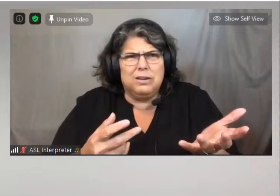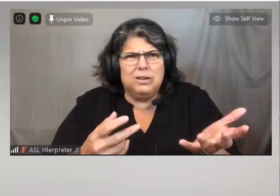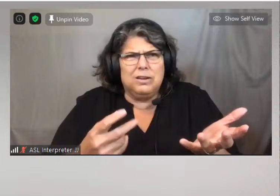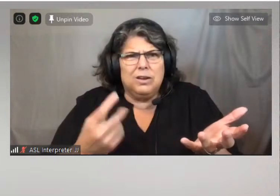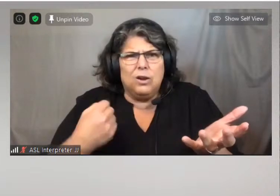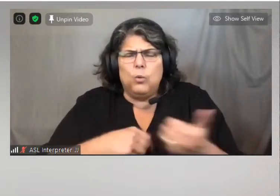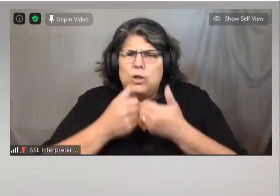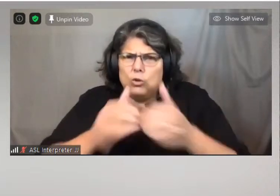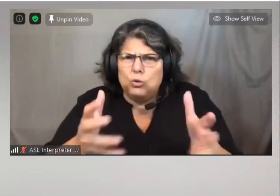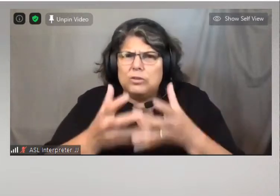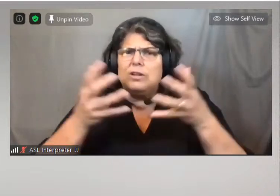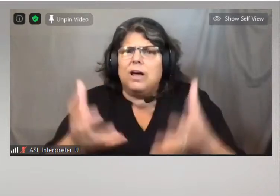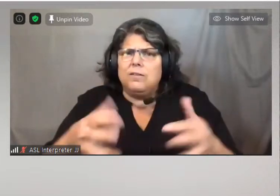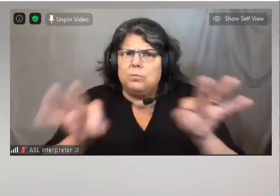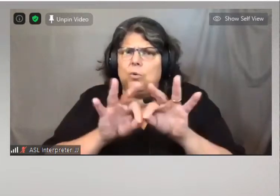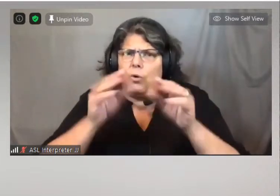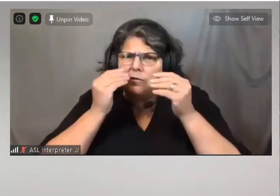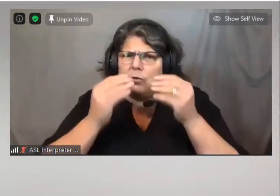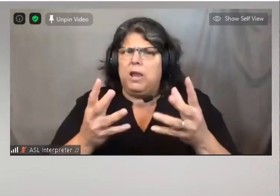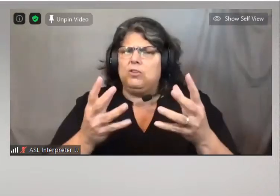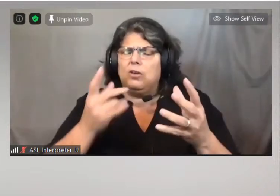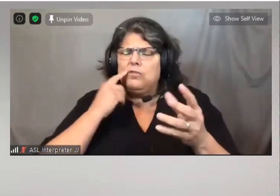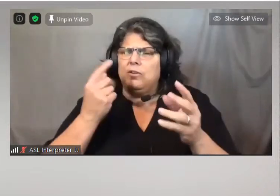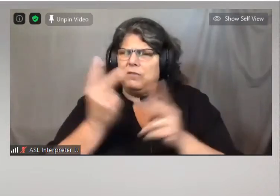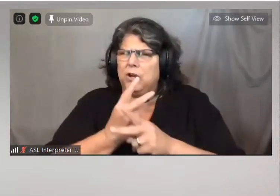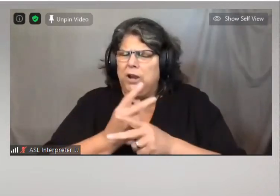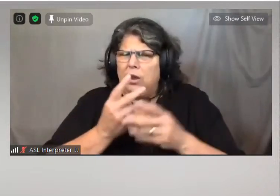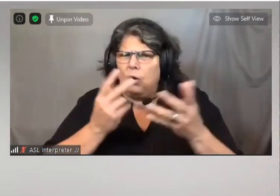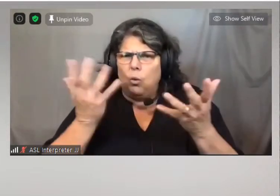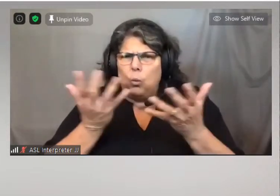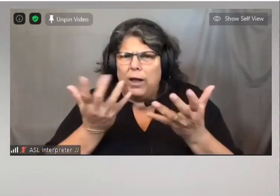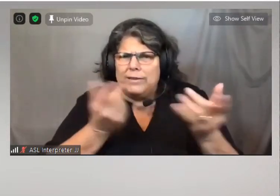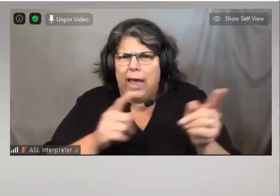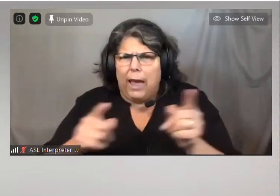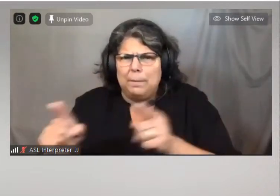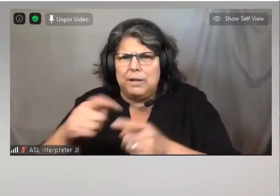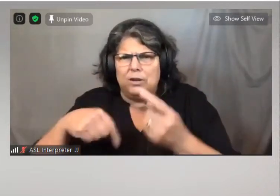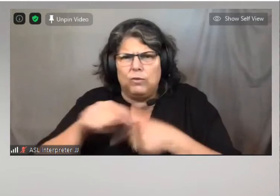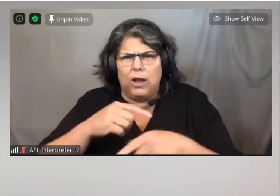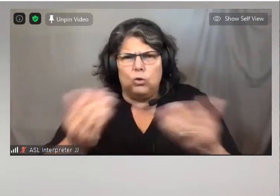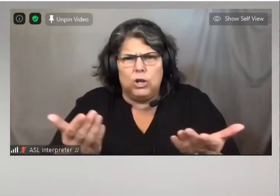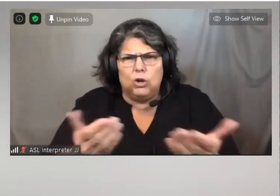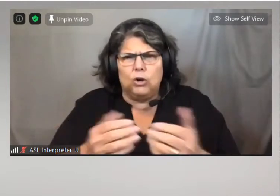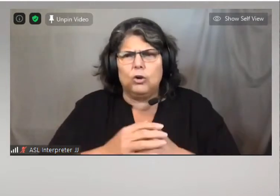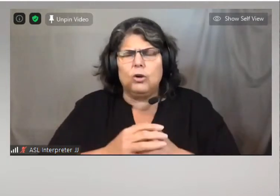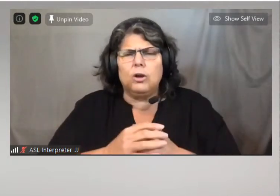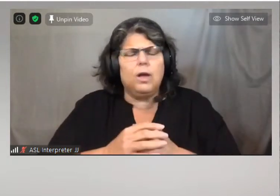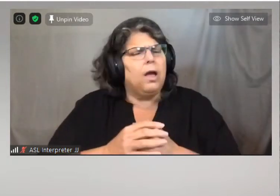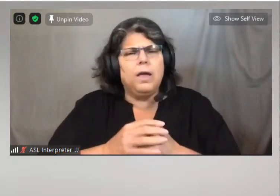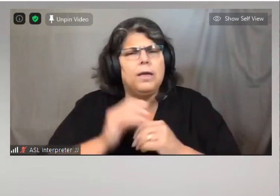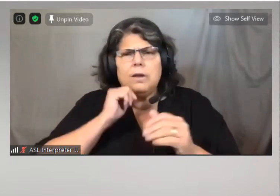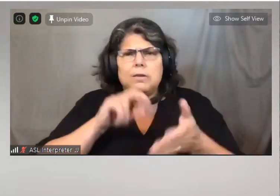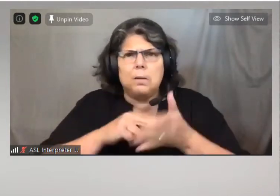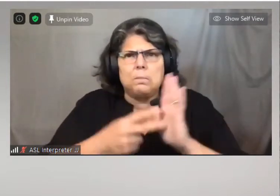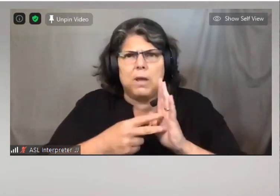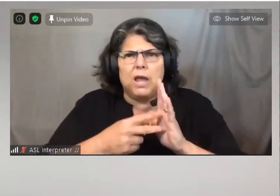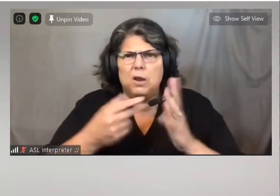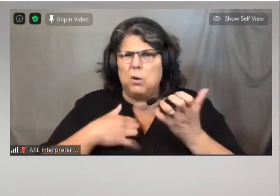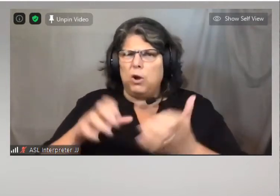of understanding what is happening in our community. It's not that that we want to